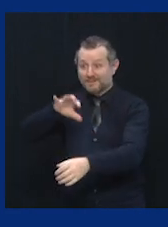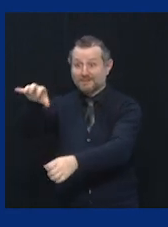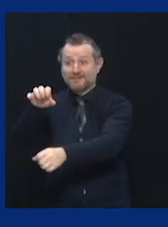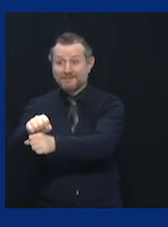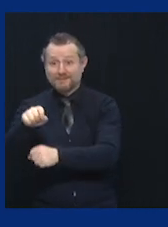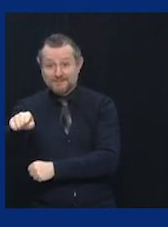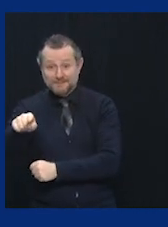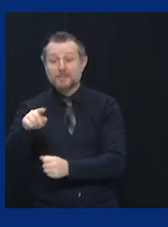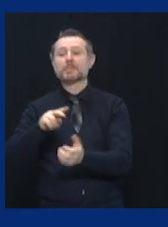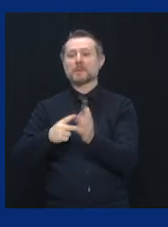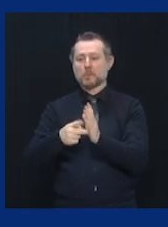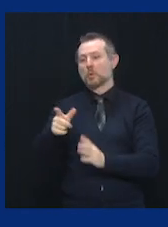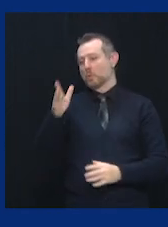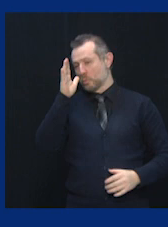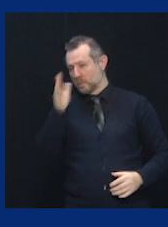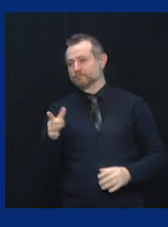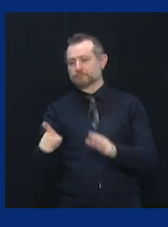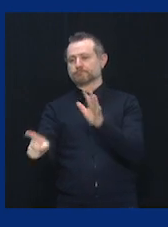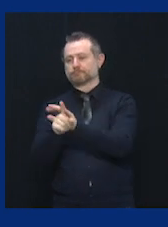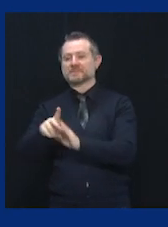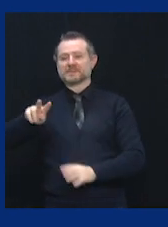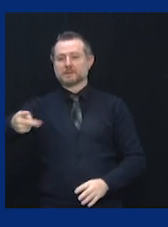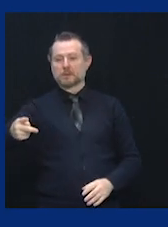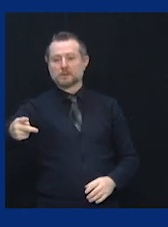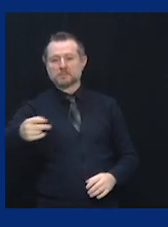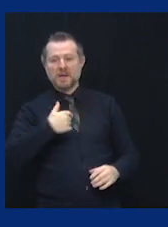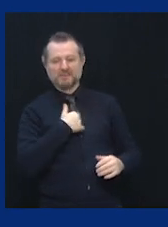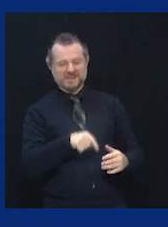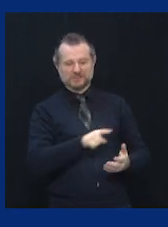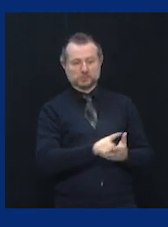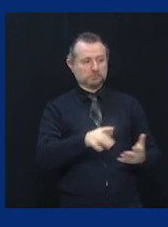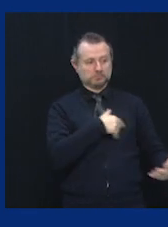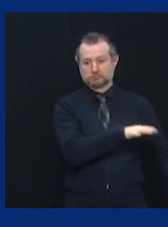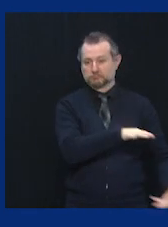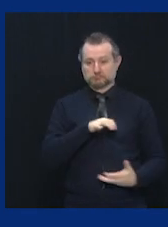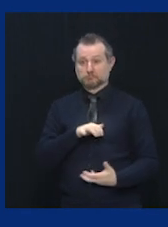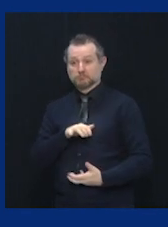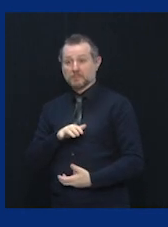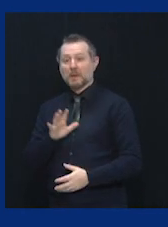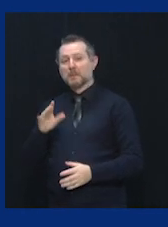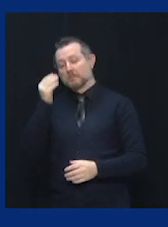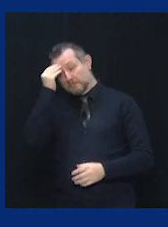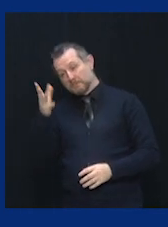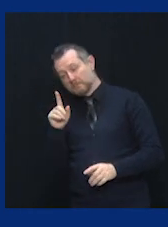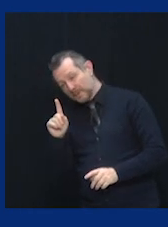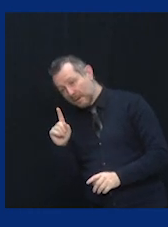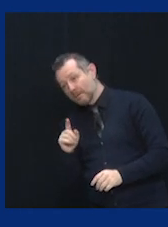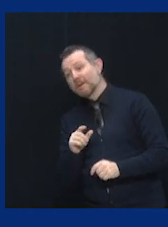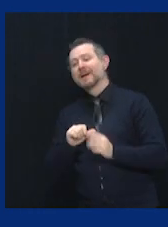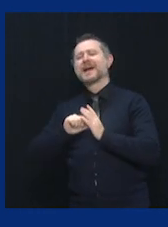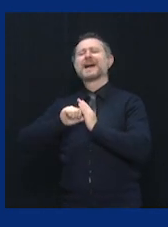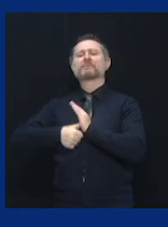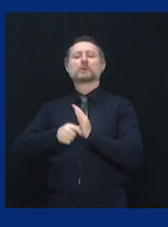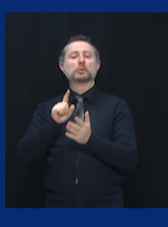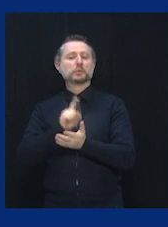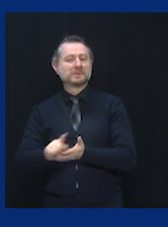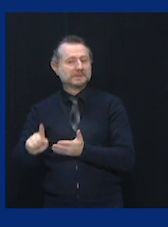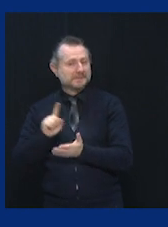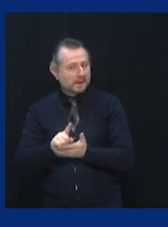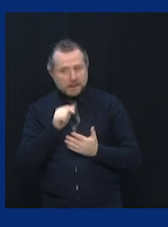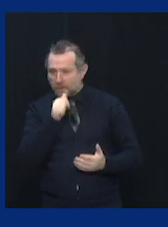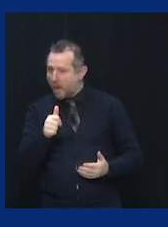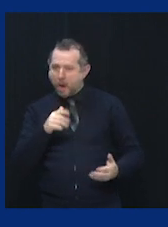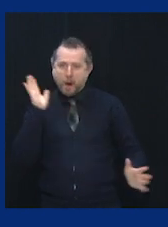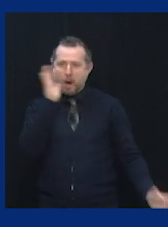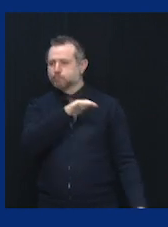we're receiving this week. But we are going week to week in terms of the allocation. And again,